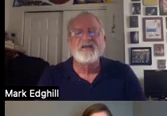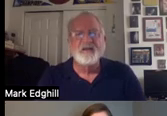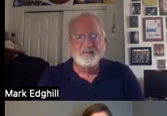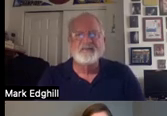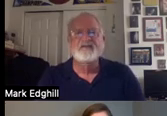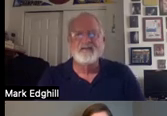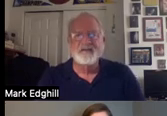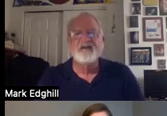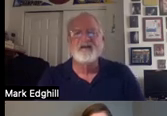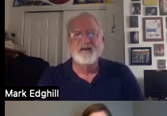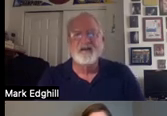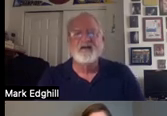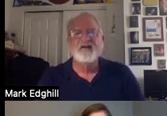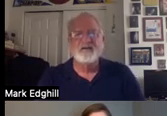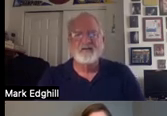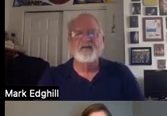Yes.